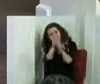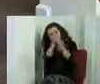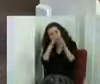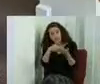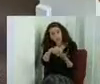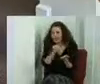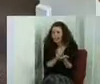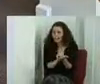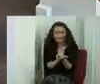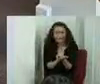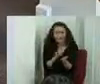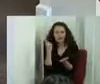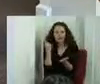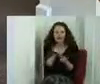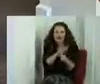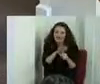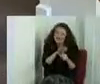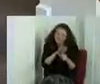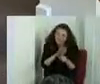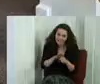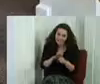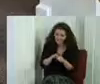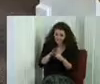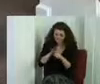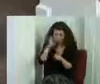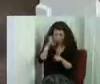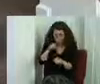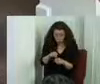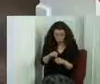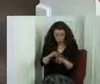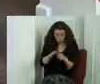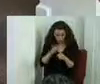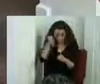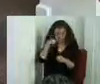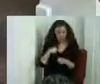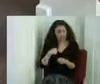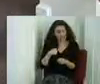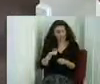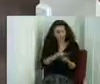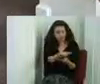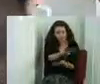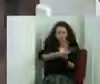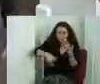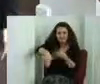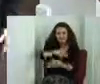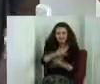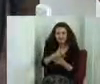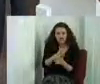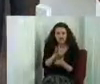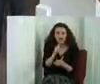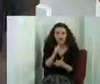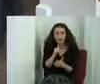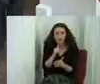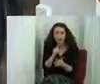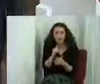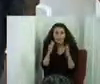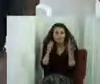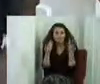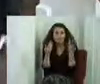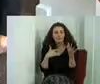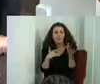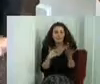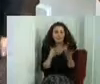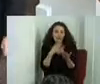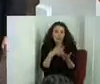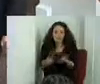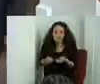I'm not talking about money, but enough for you and enough for me. Then it doesn't trouble us to give some of it away, to share some of